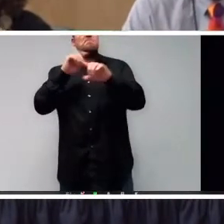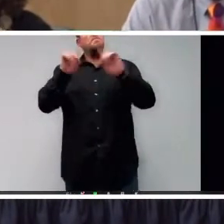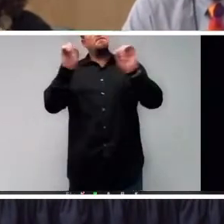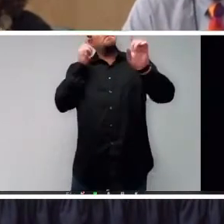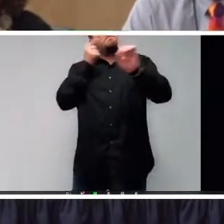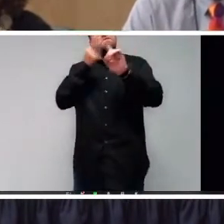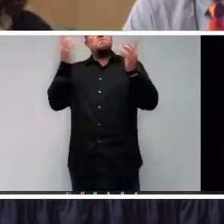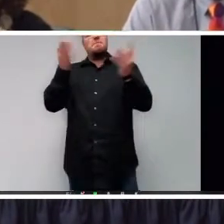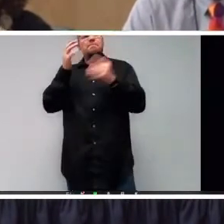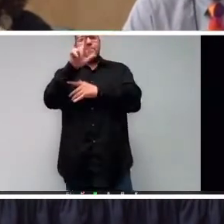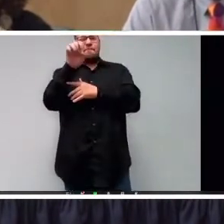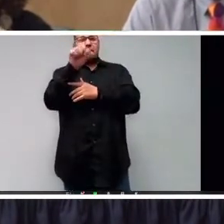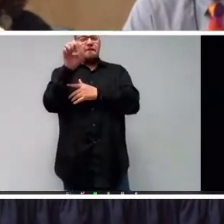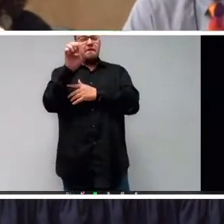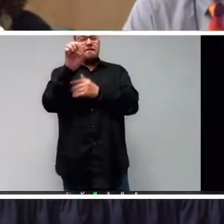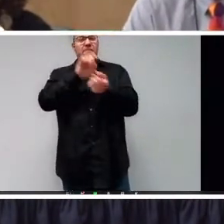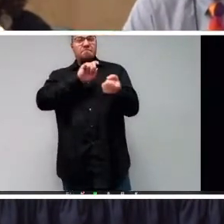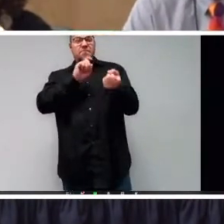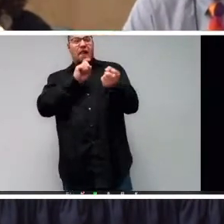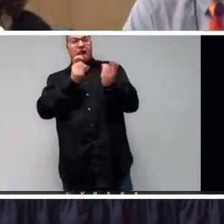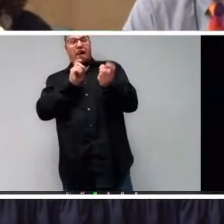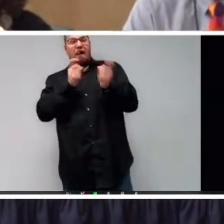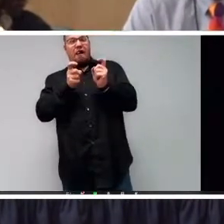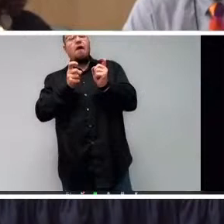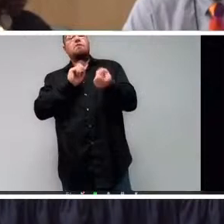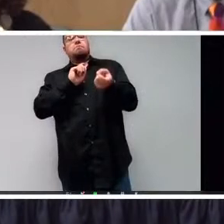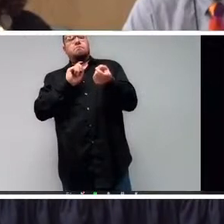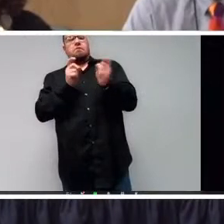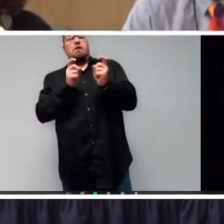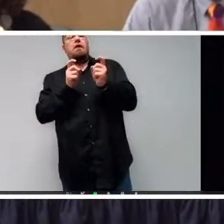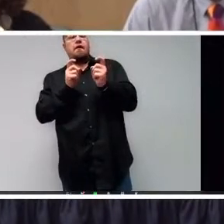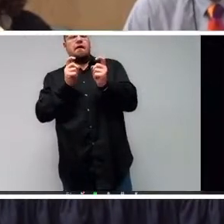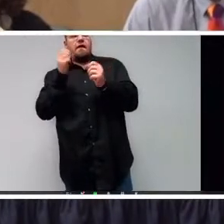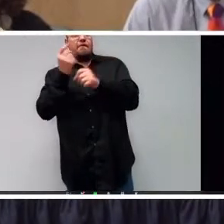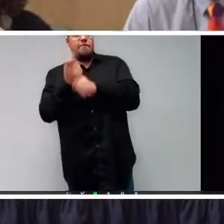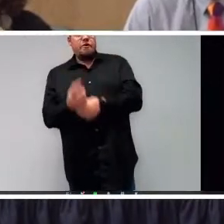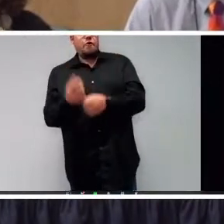lease was modified every year with another addendum